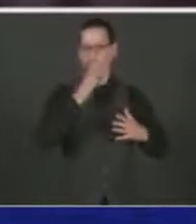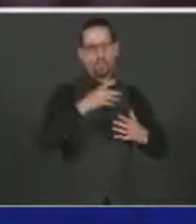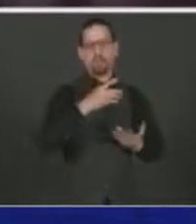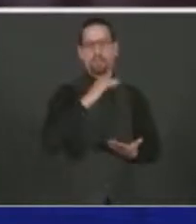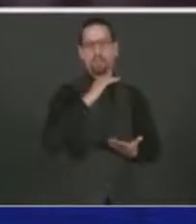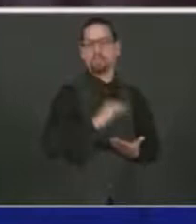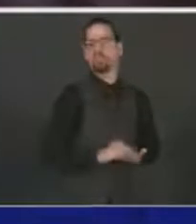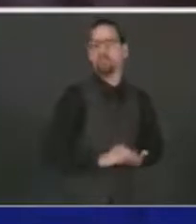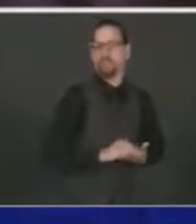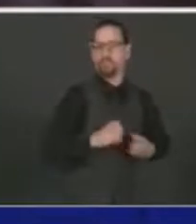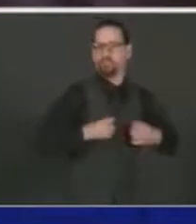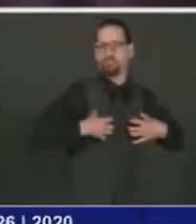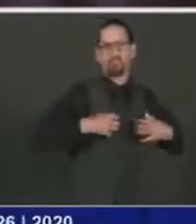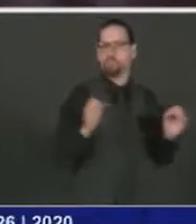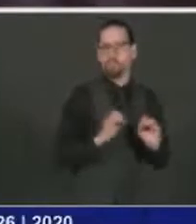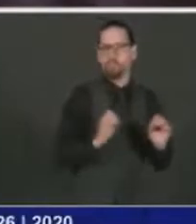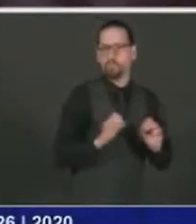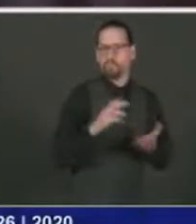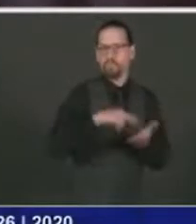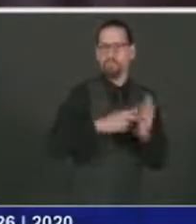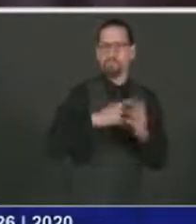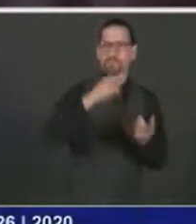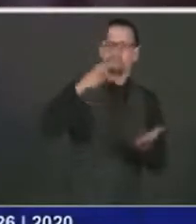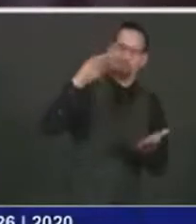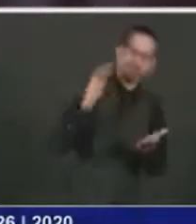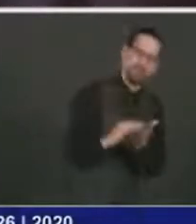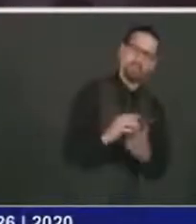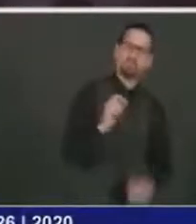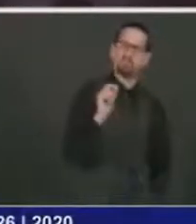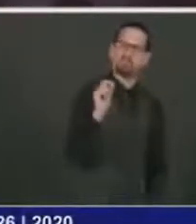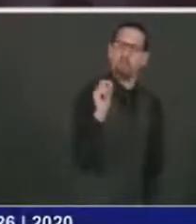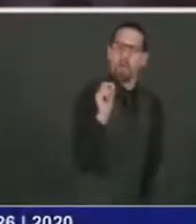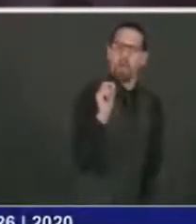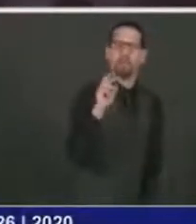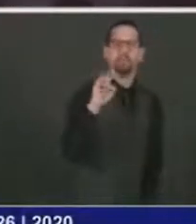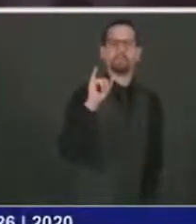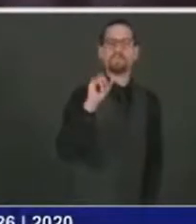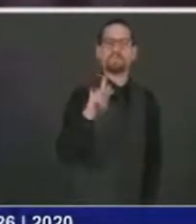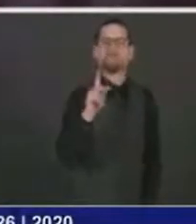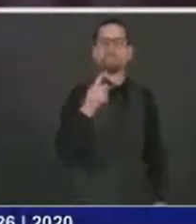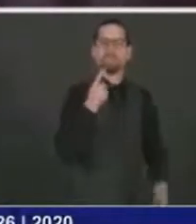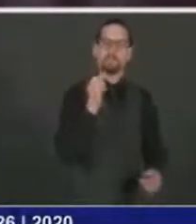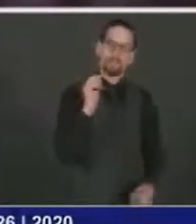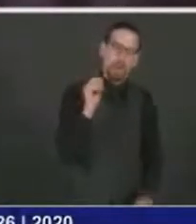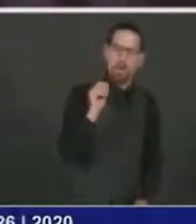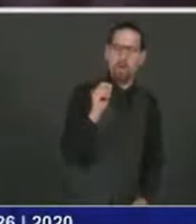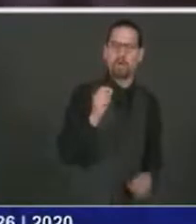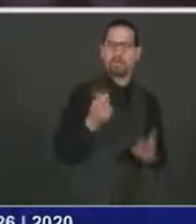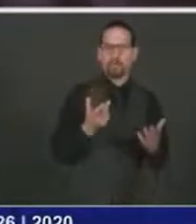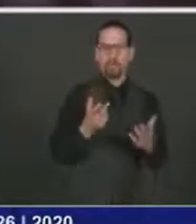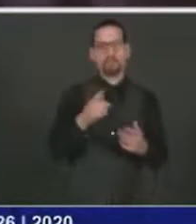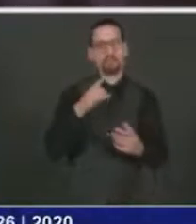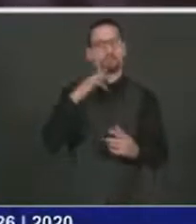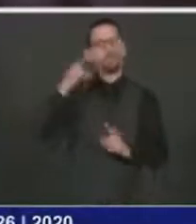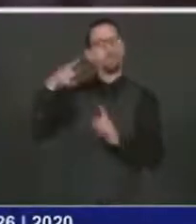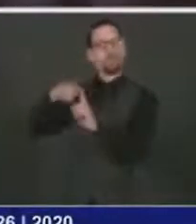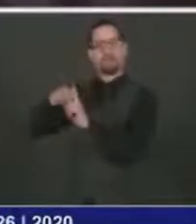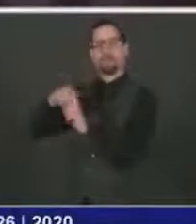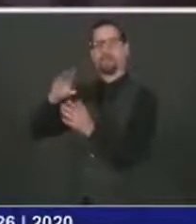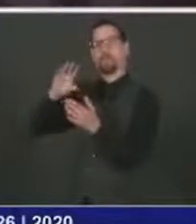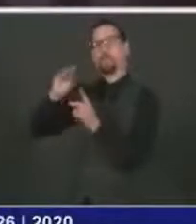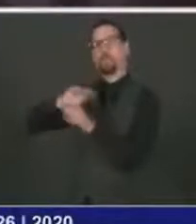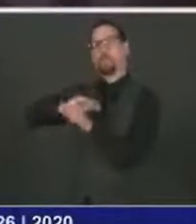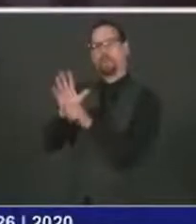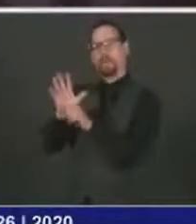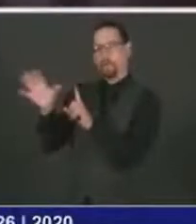almost negligible. It's very, very low. You have to actually have been exposed to COVID-19. So we want to help